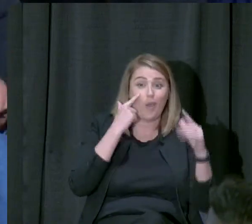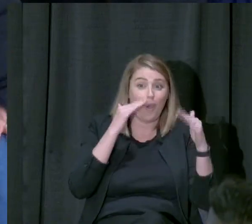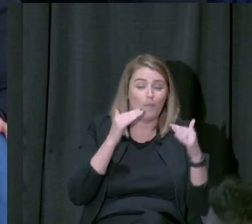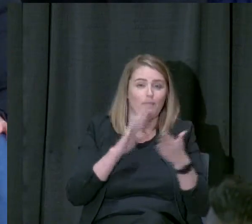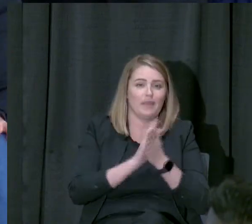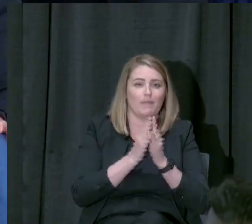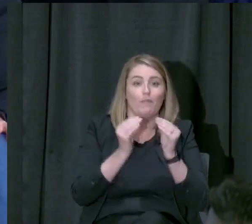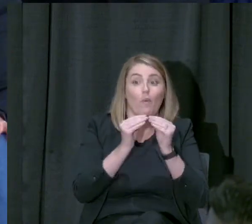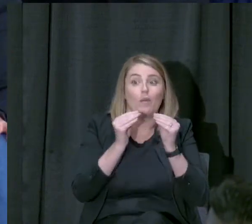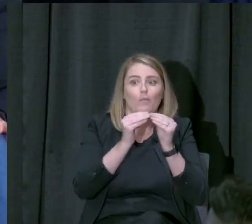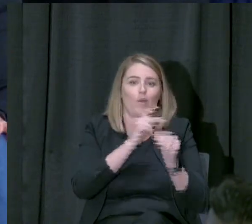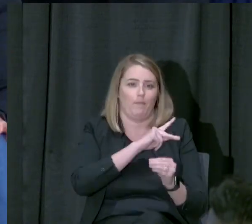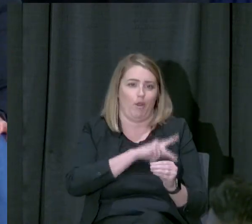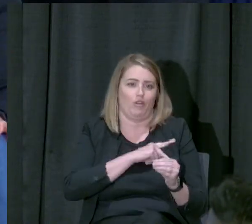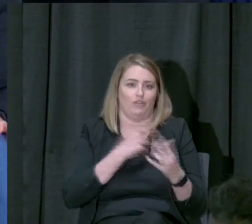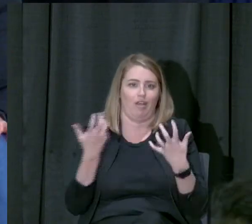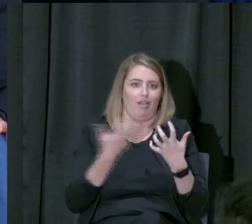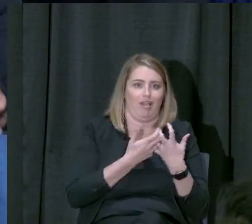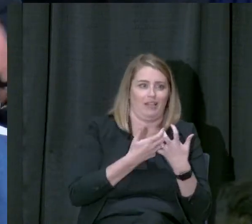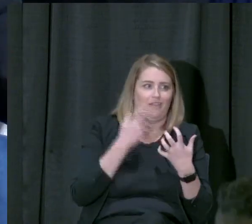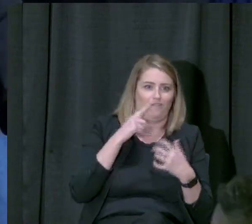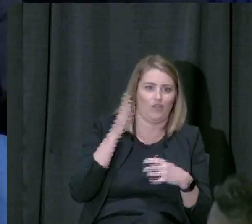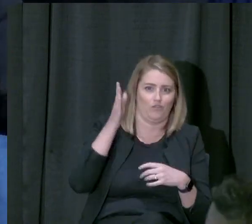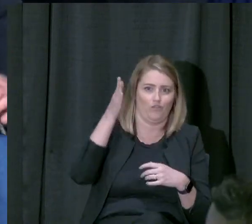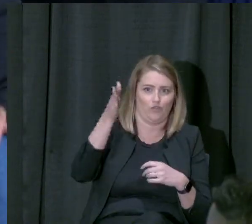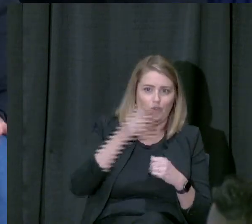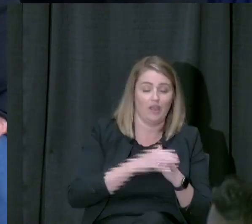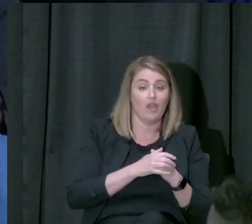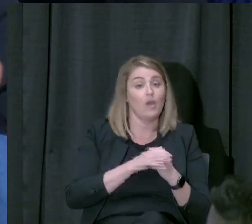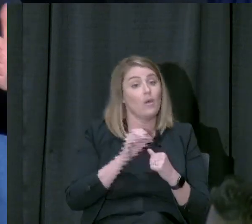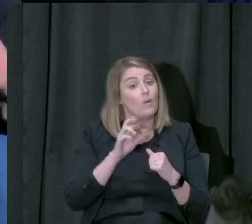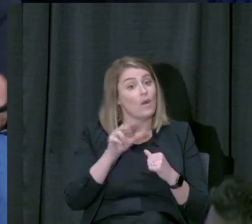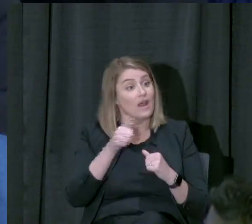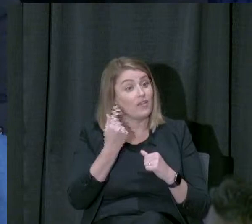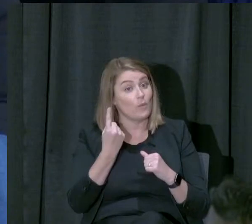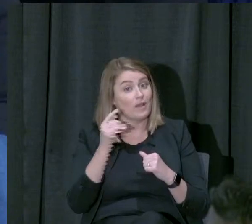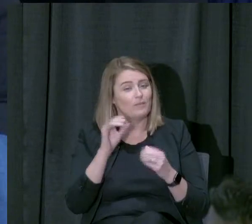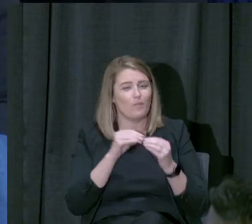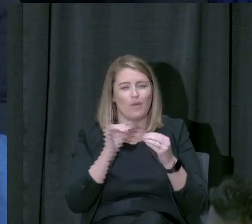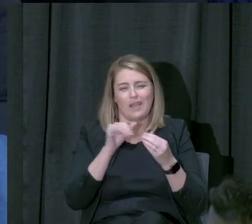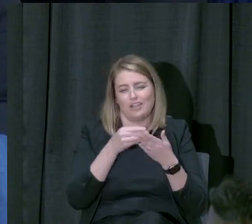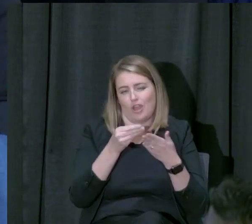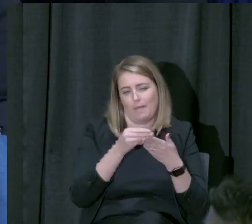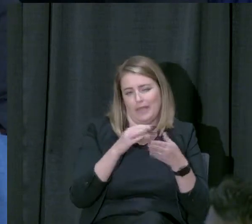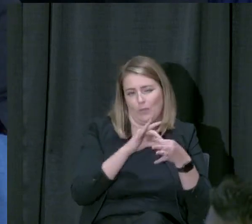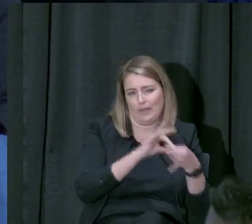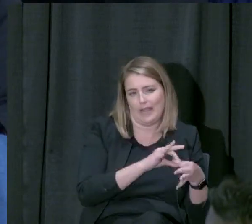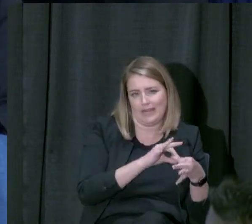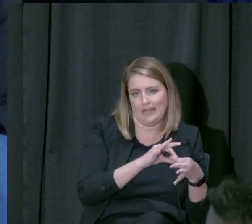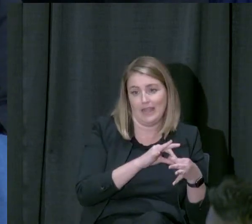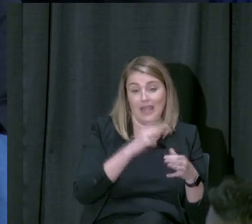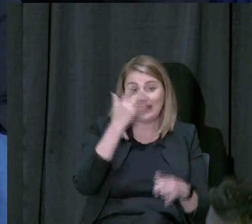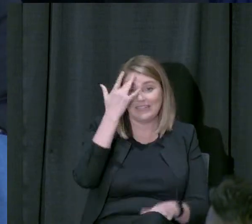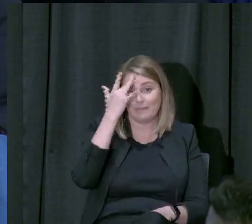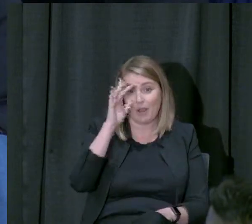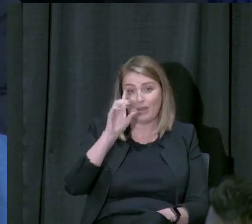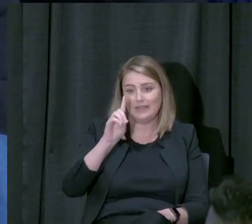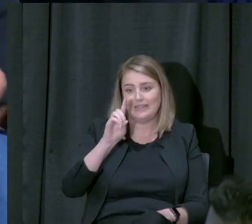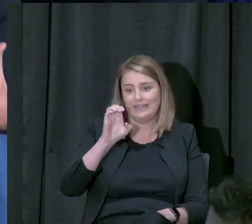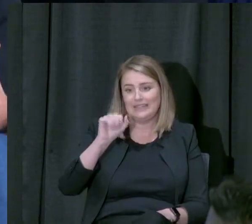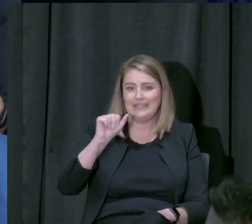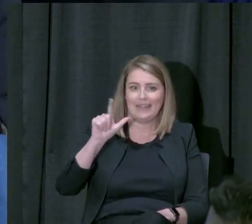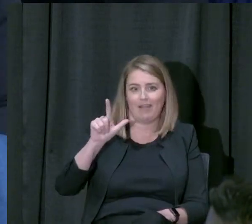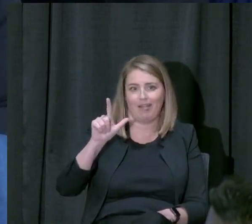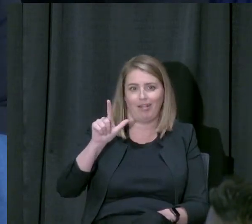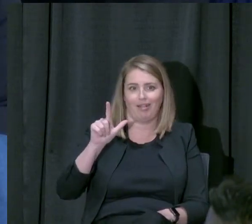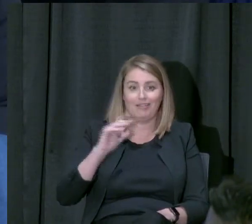personalized in the future. Or another one that is more like shopping related is smart deals. So it's something